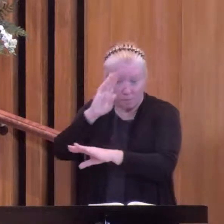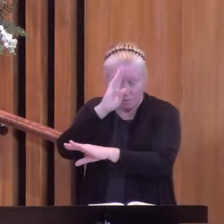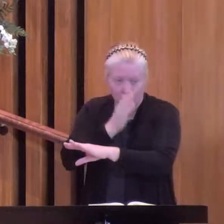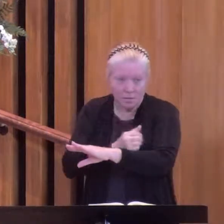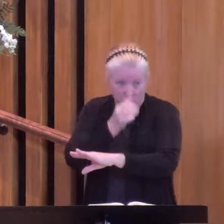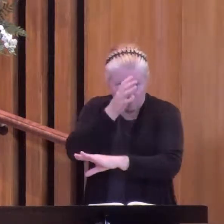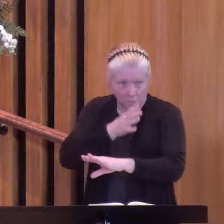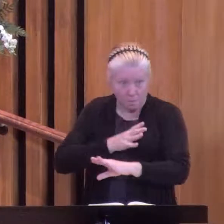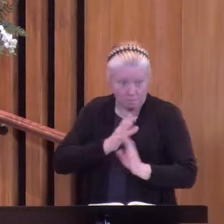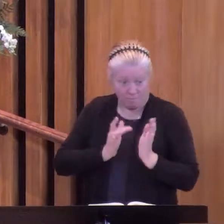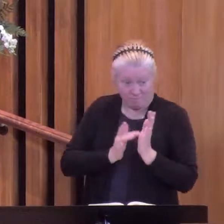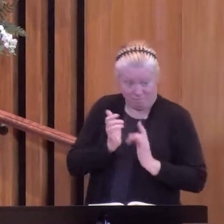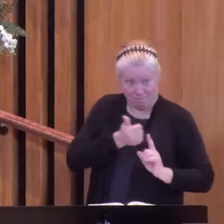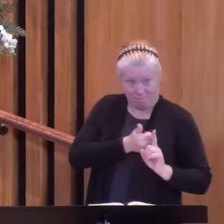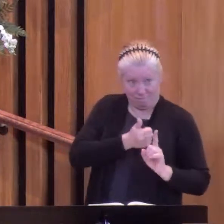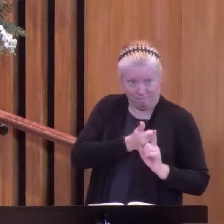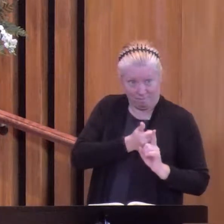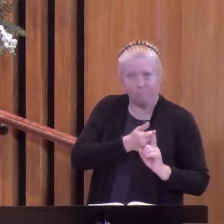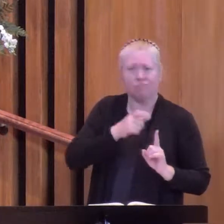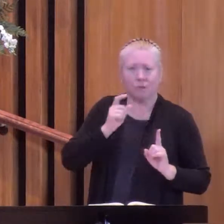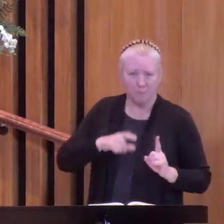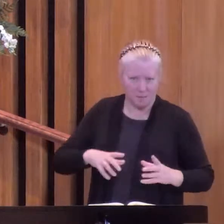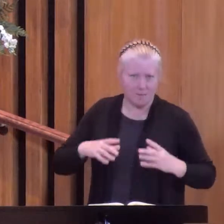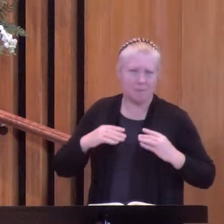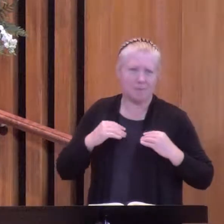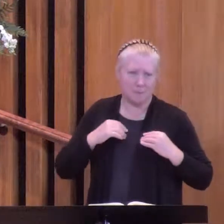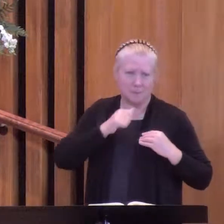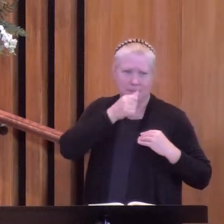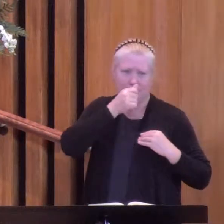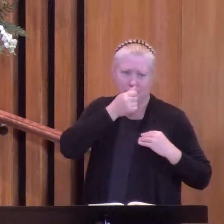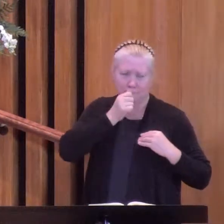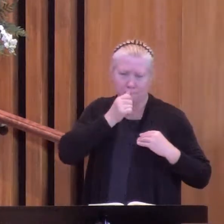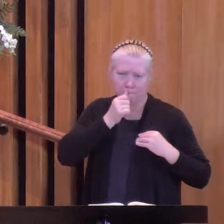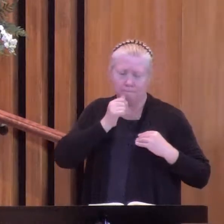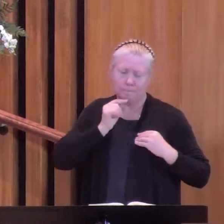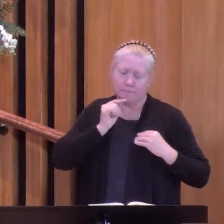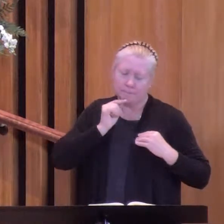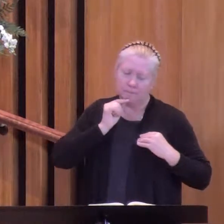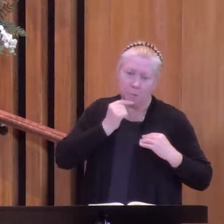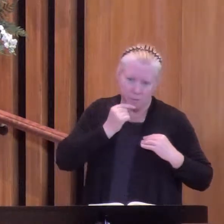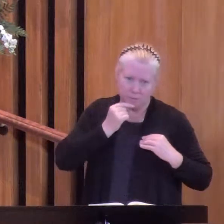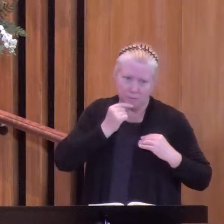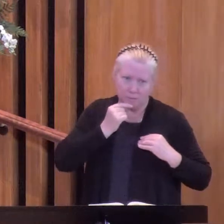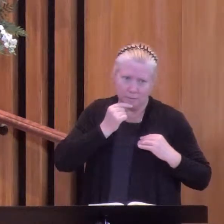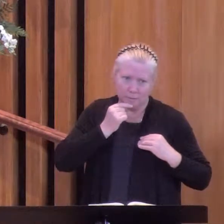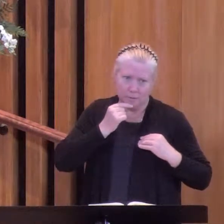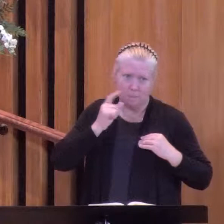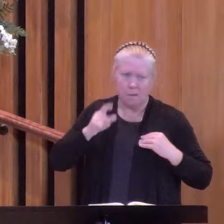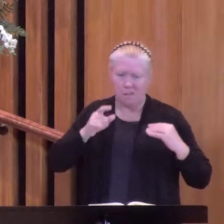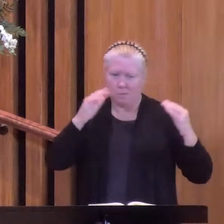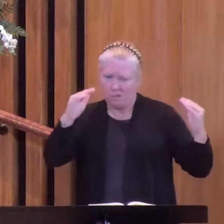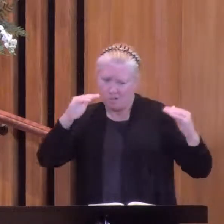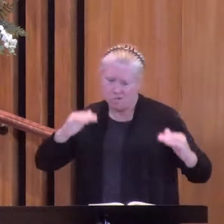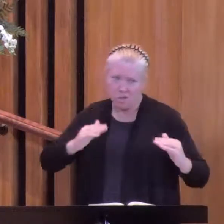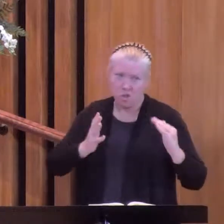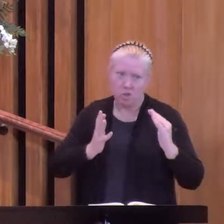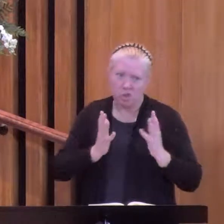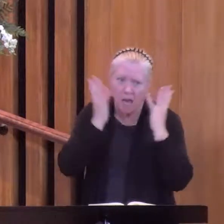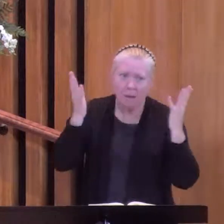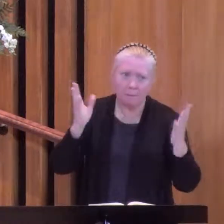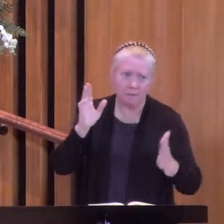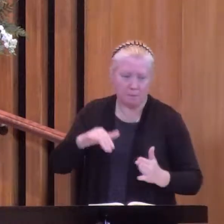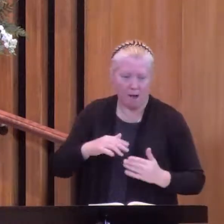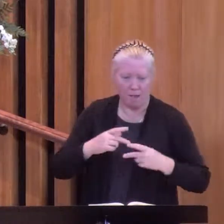greatly and be rejected by the elders, the chief priests, and the scribes, and be